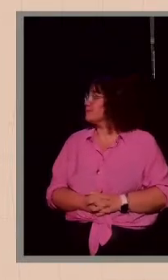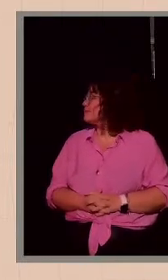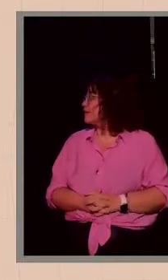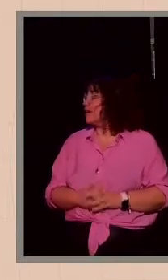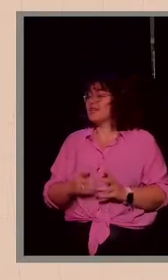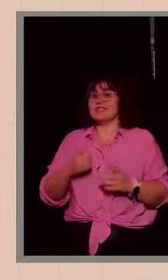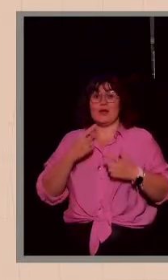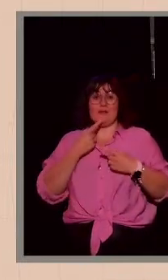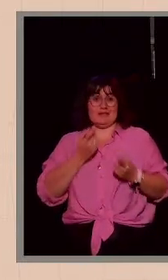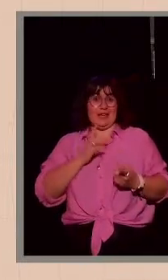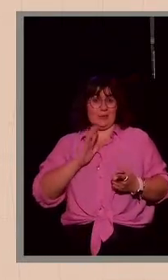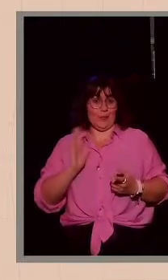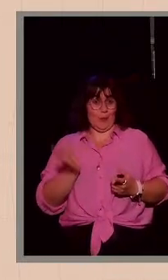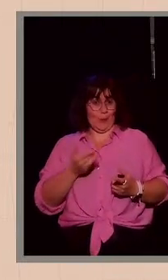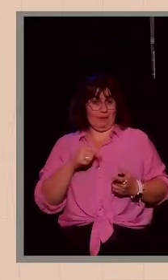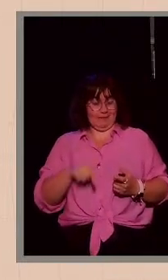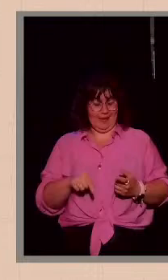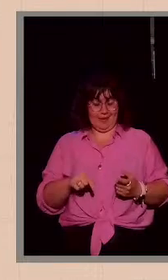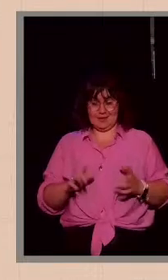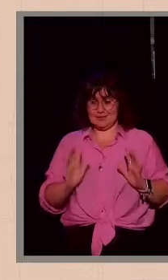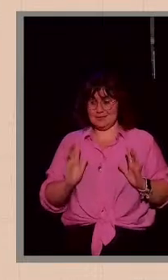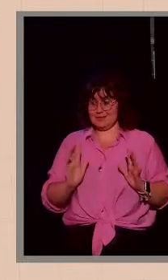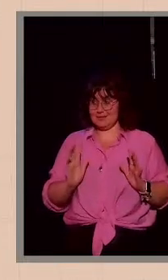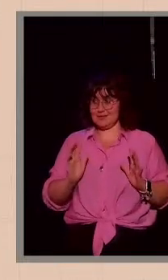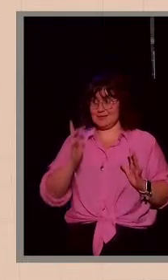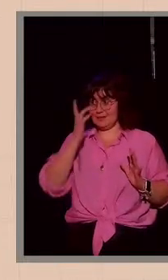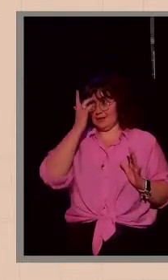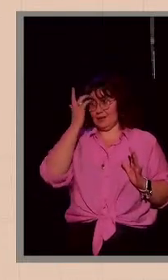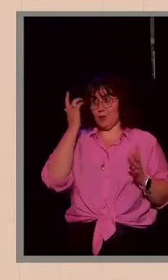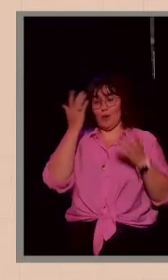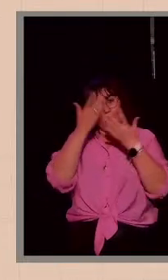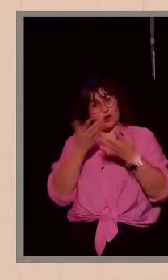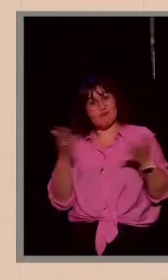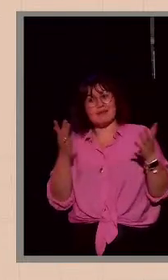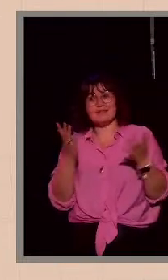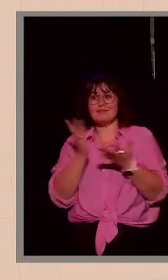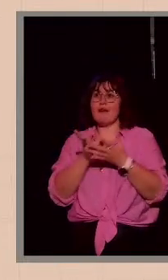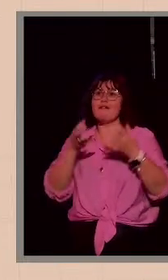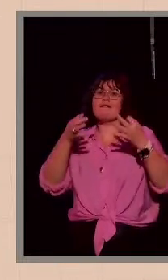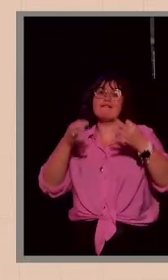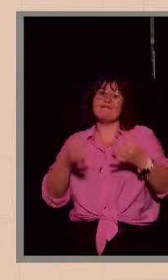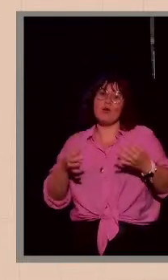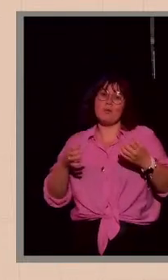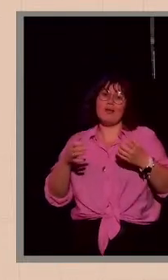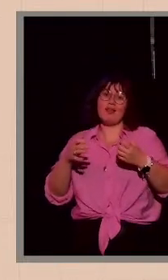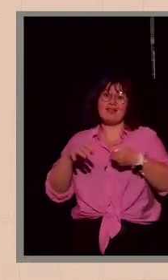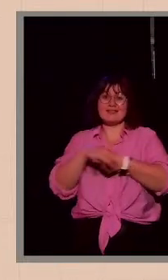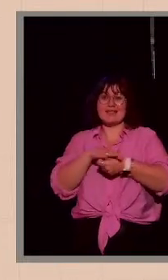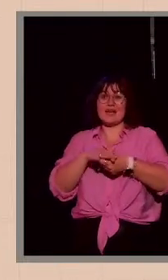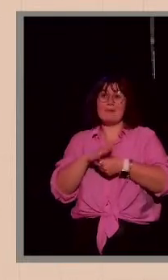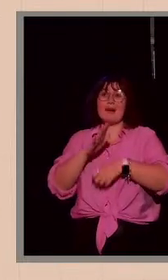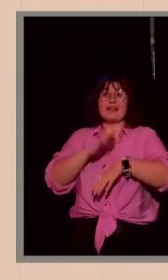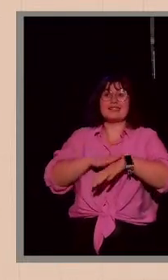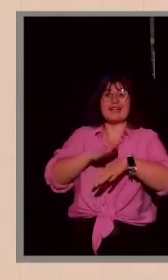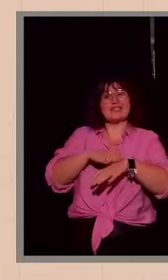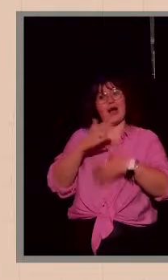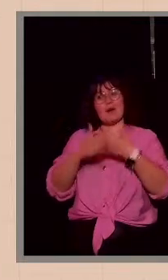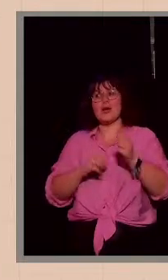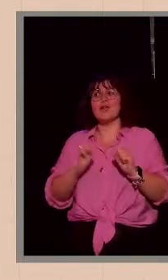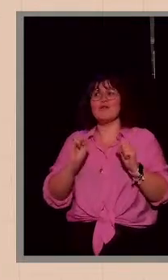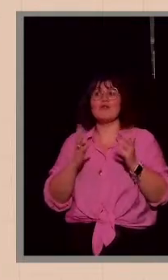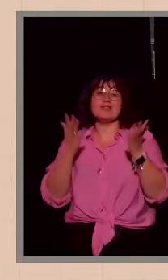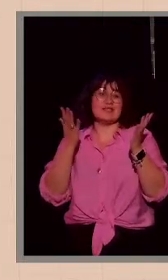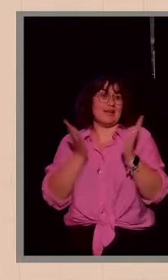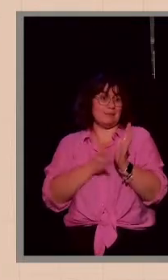all that, and honoring that this is a very formal setting and it might take a bit of time, there's 10